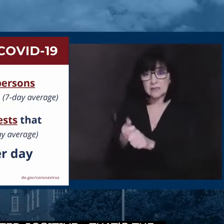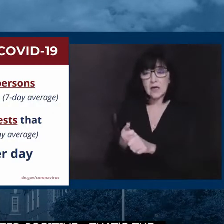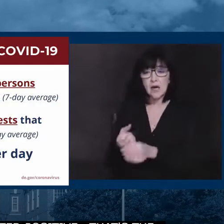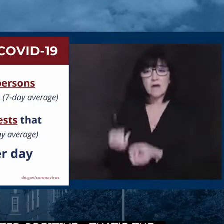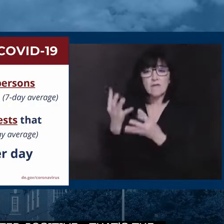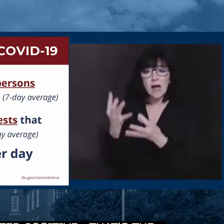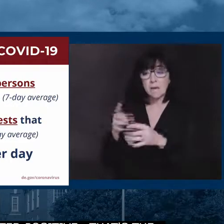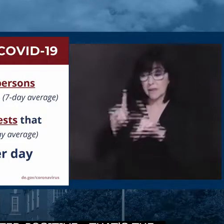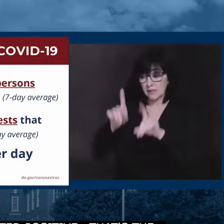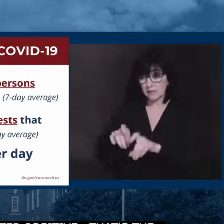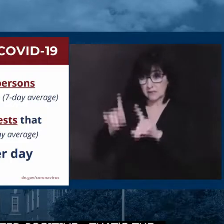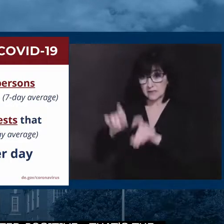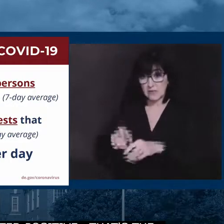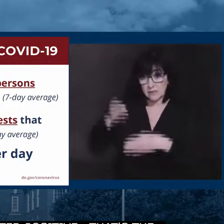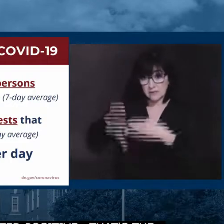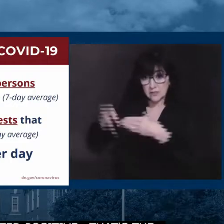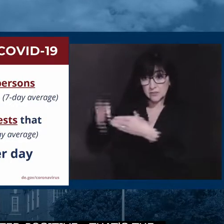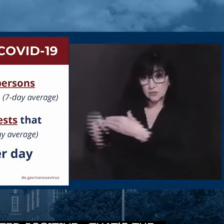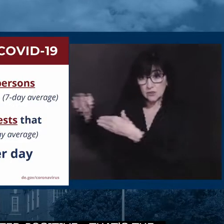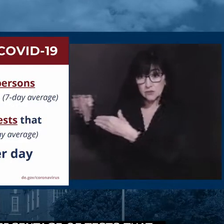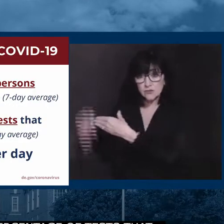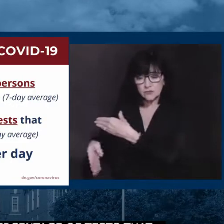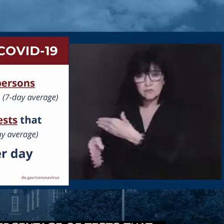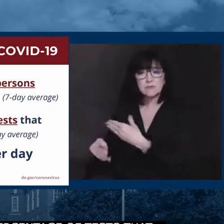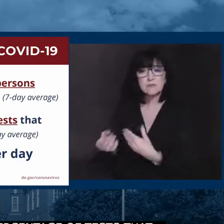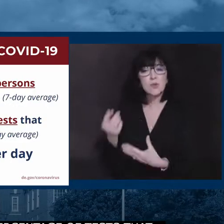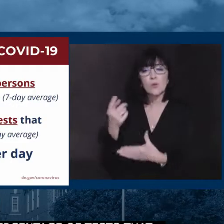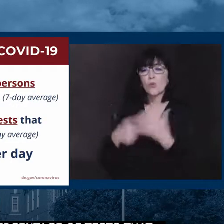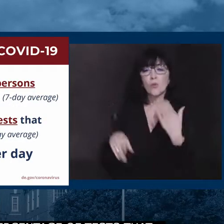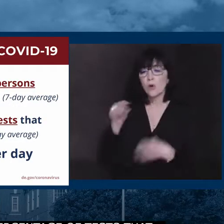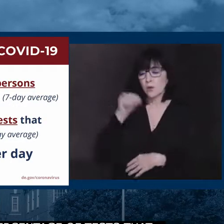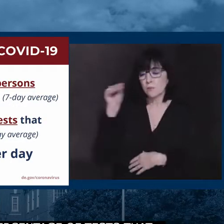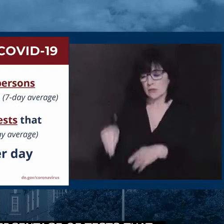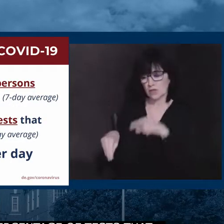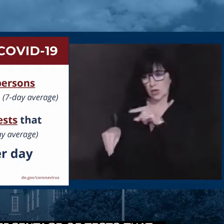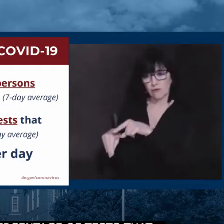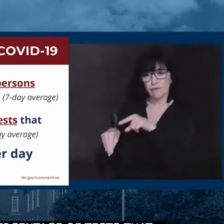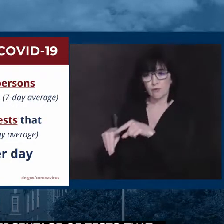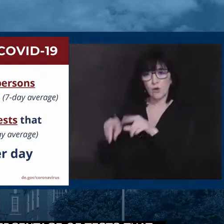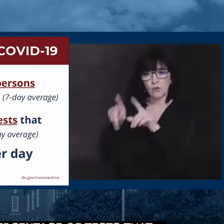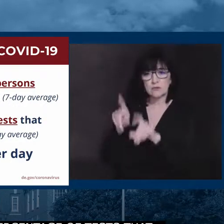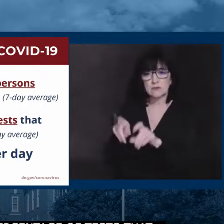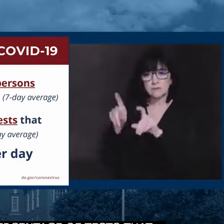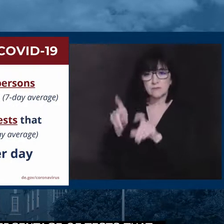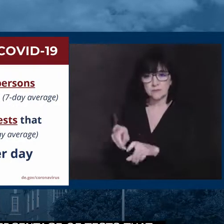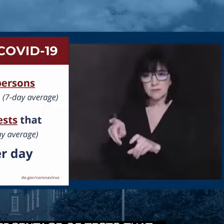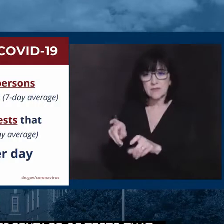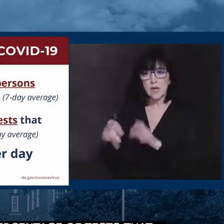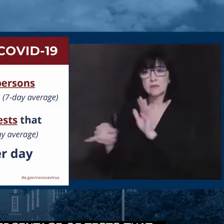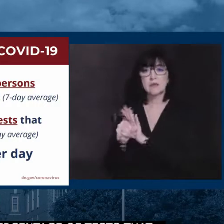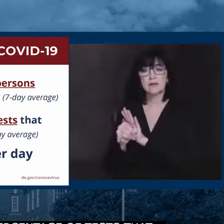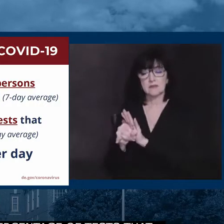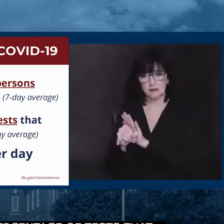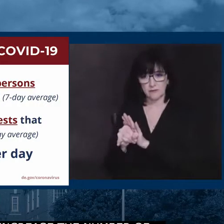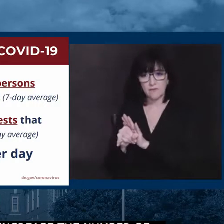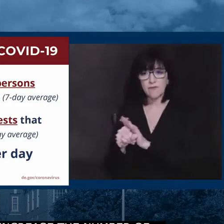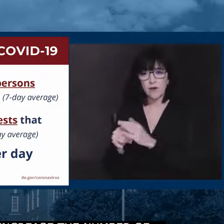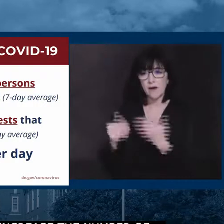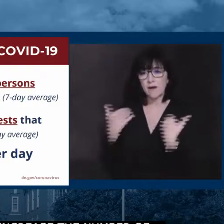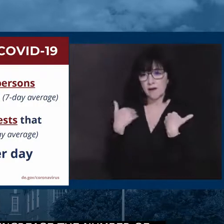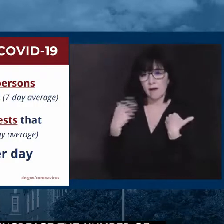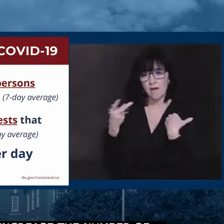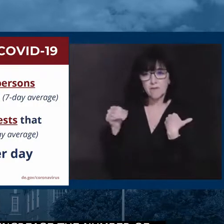number of tests that we're doing, we would expect and hope that the percentage would go down here. And of course, this